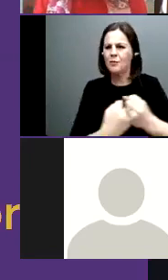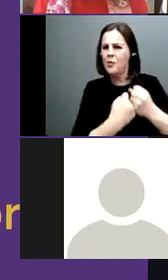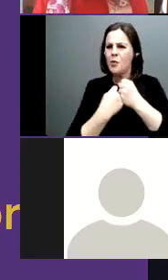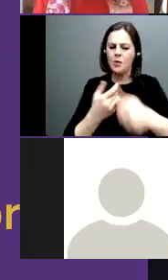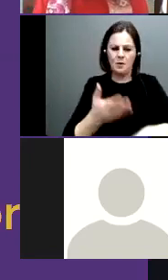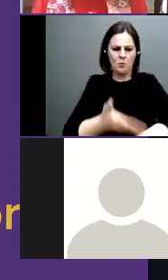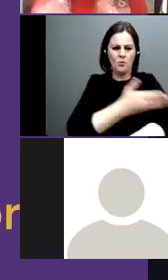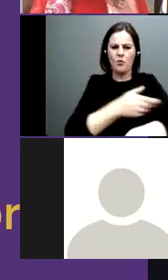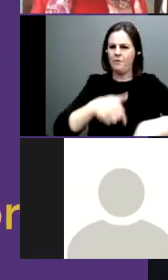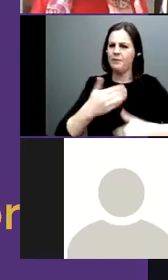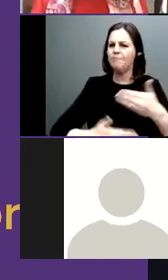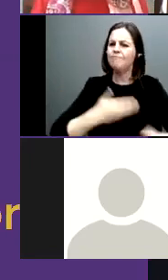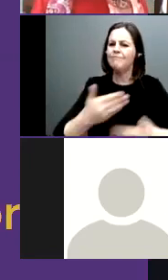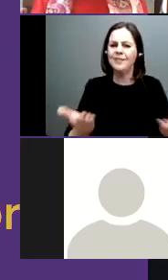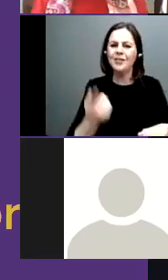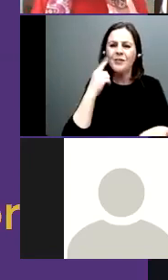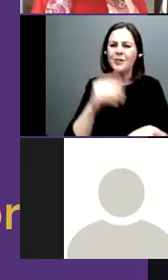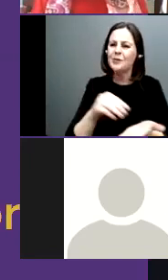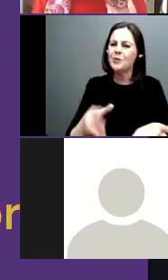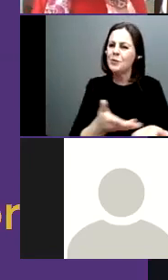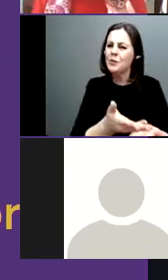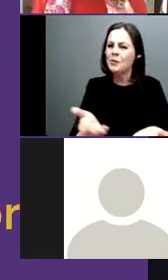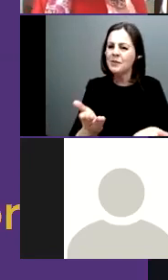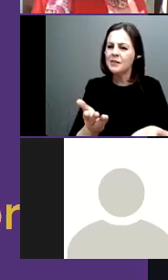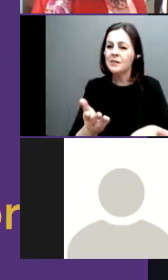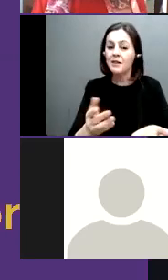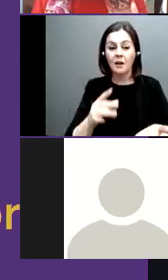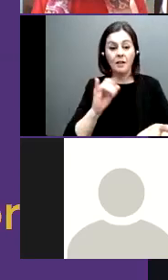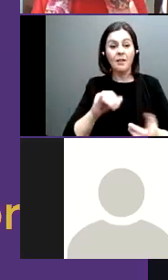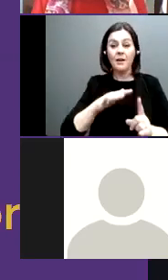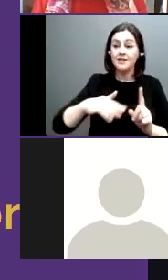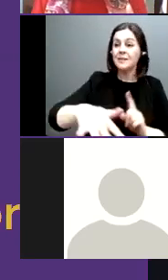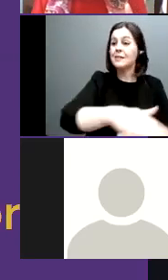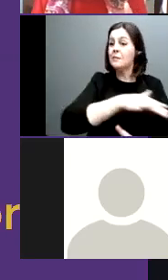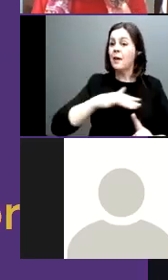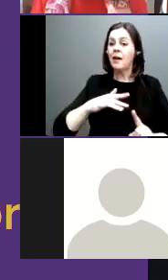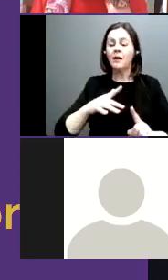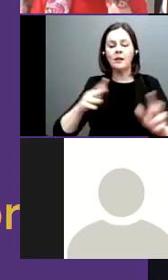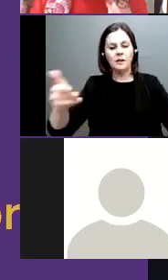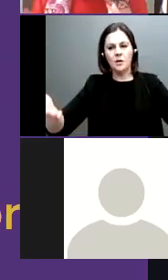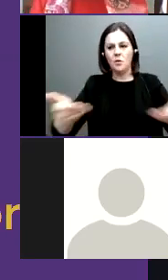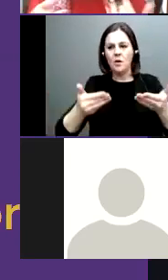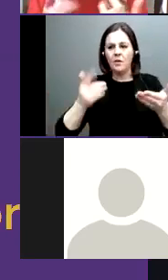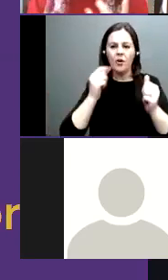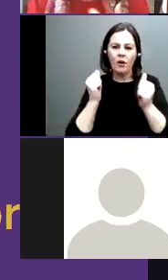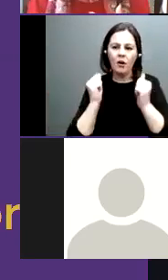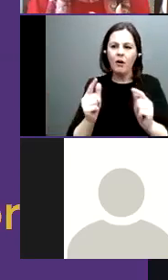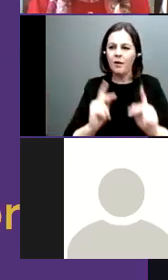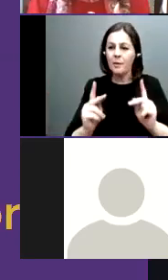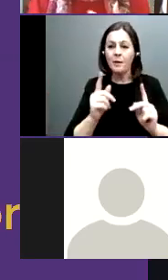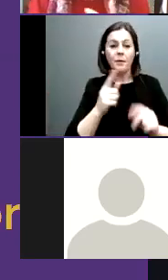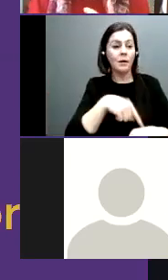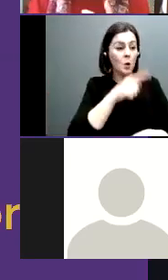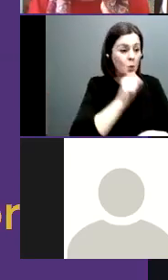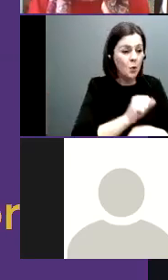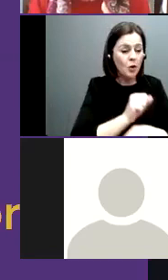to create that space for everybody that works there. We have self-care